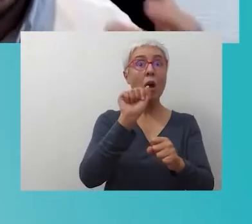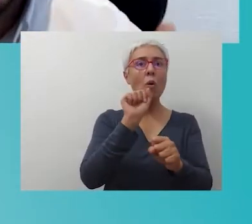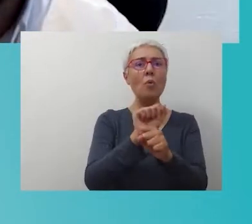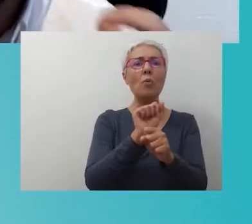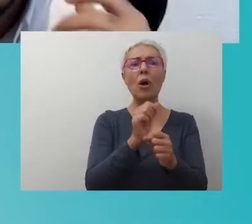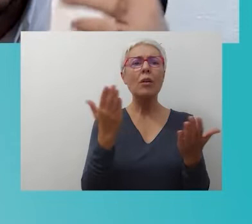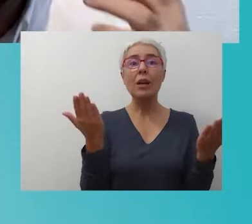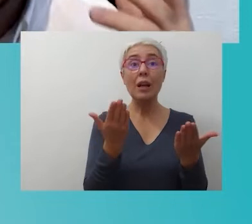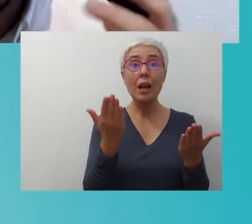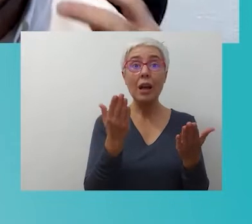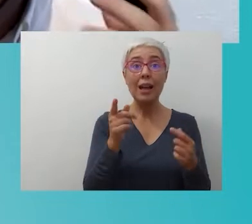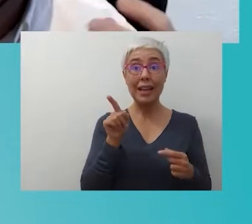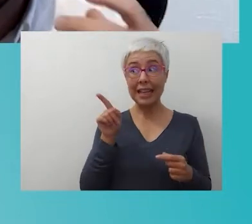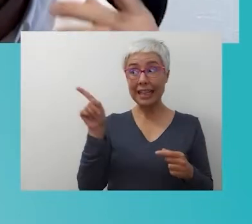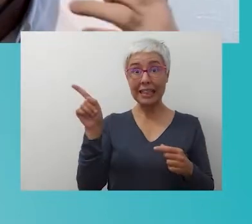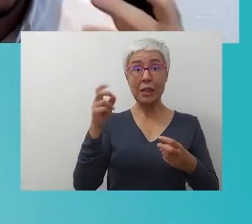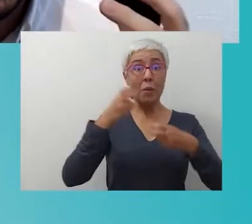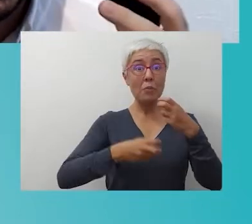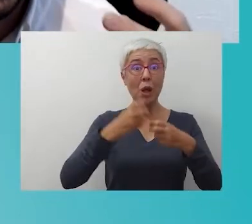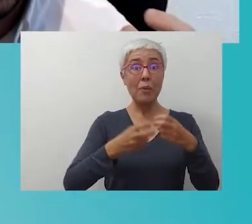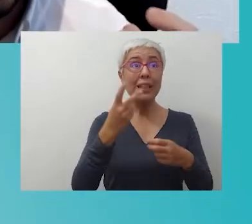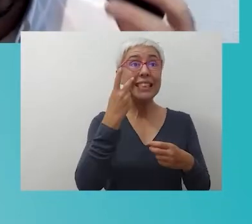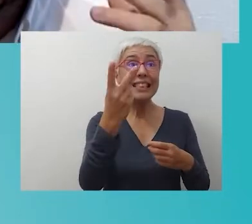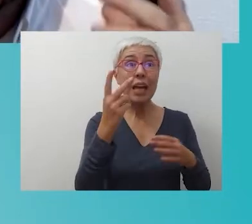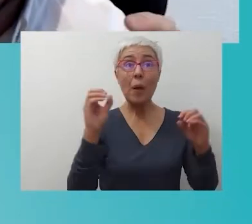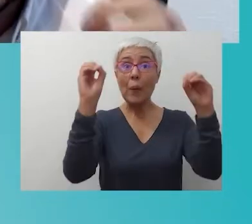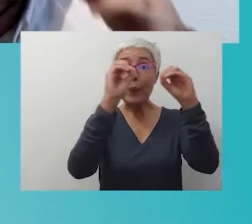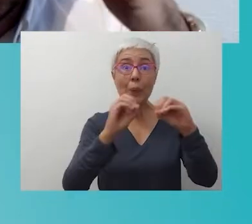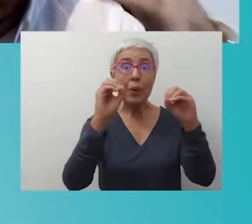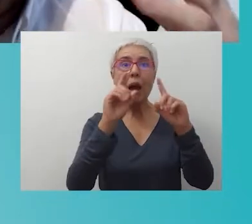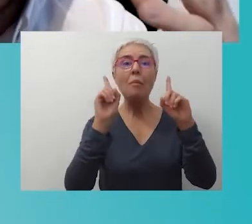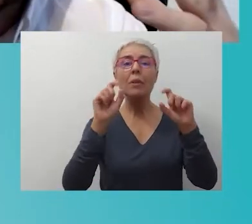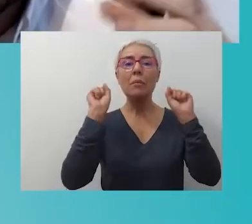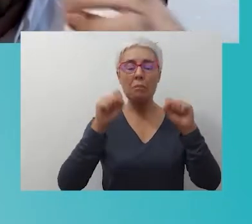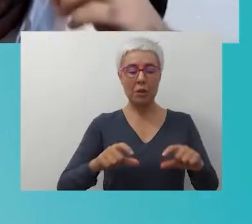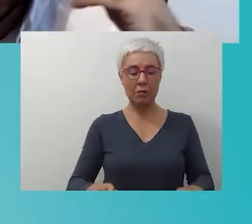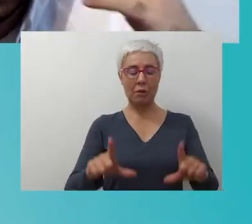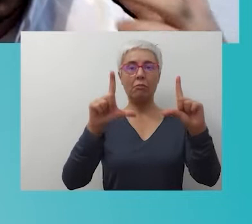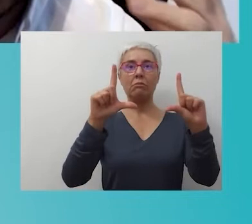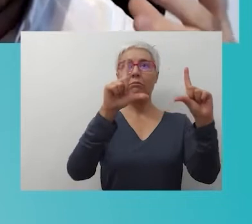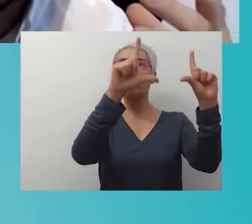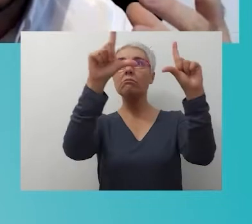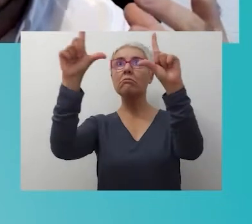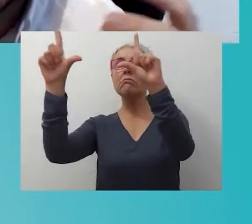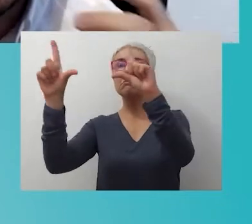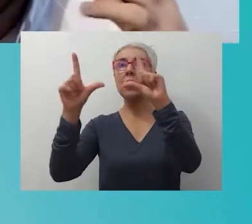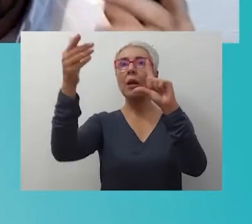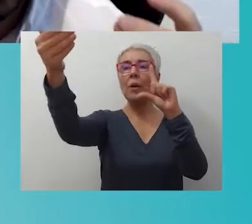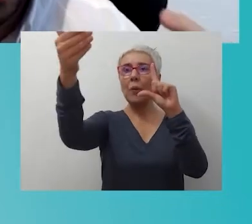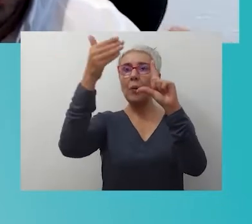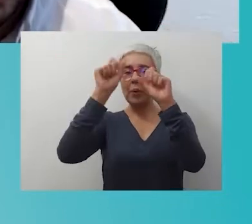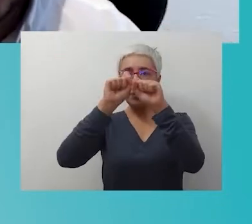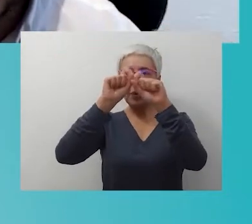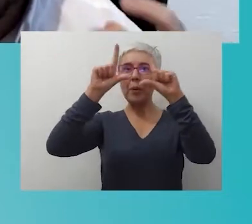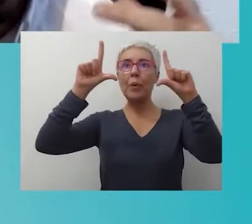This student, she don't have any kind of visual disability, but with Be My Vega, she can see the blackboard with any level of detail as she